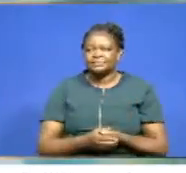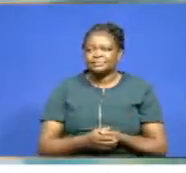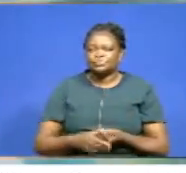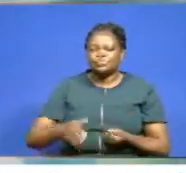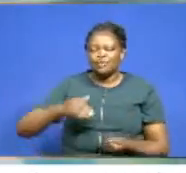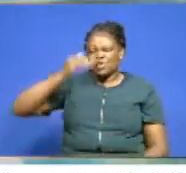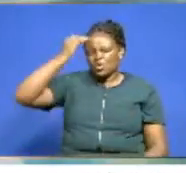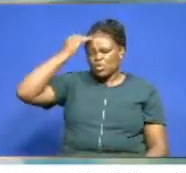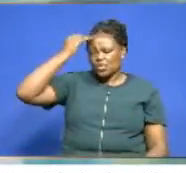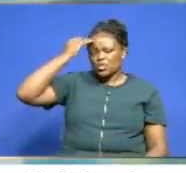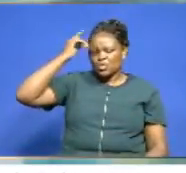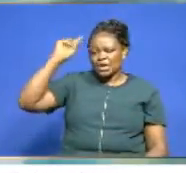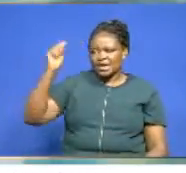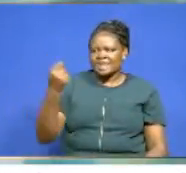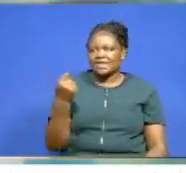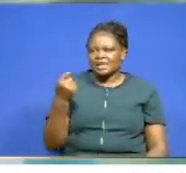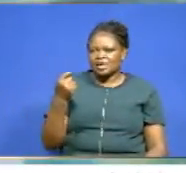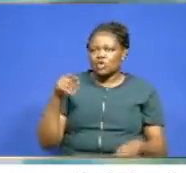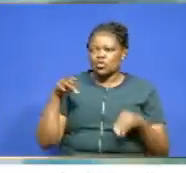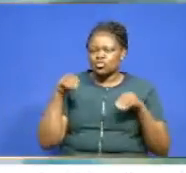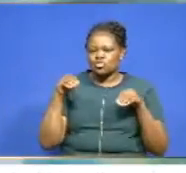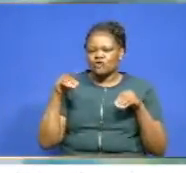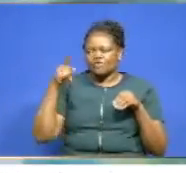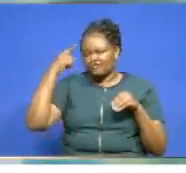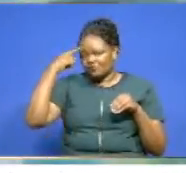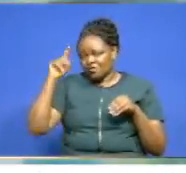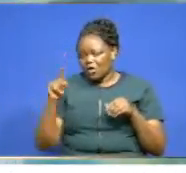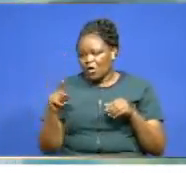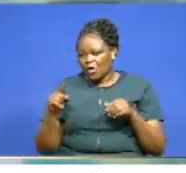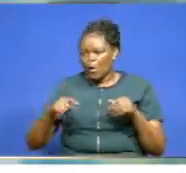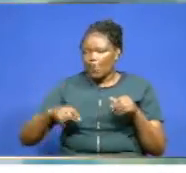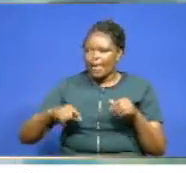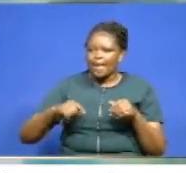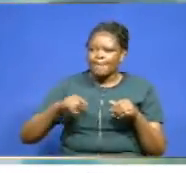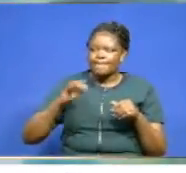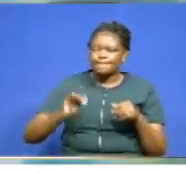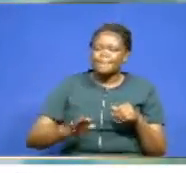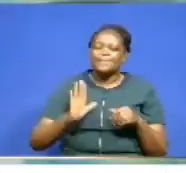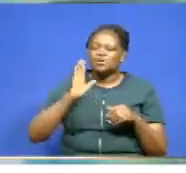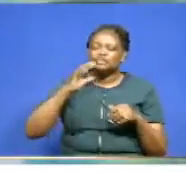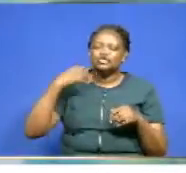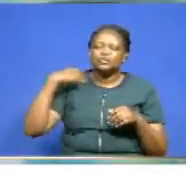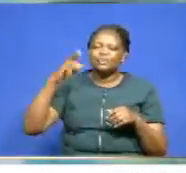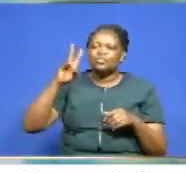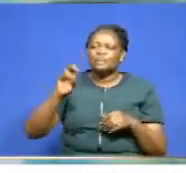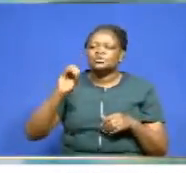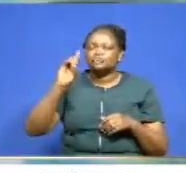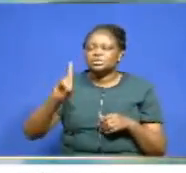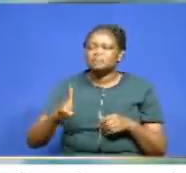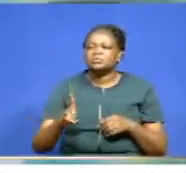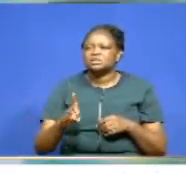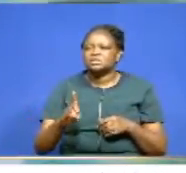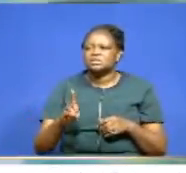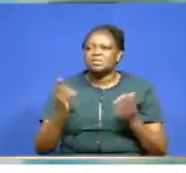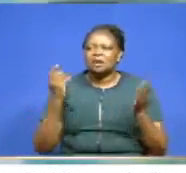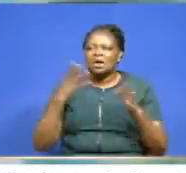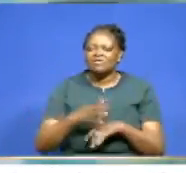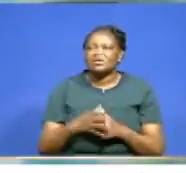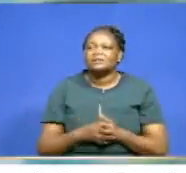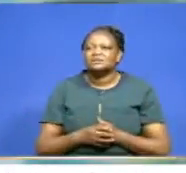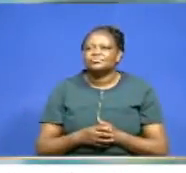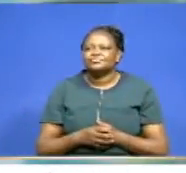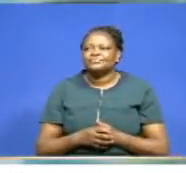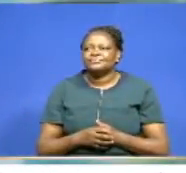know, Kenya qualified for the FIBA Afro Basketball Championship 2021 edition after, well,